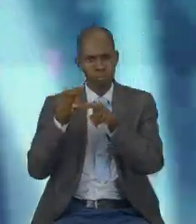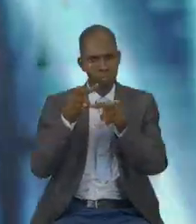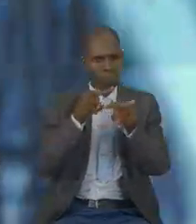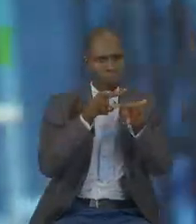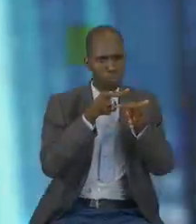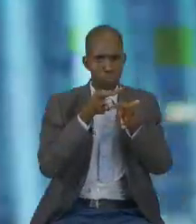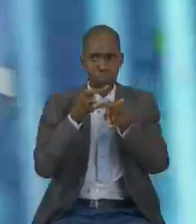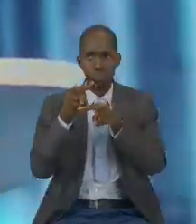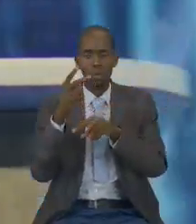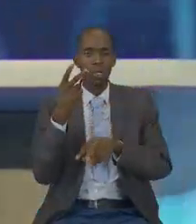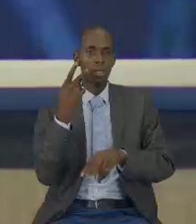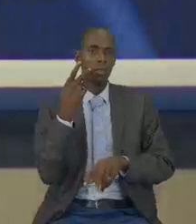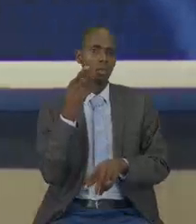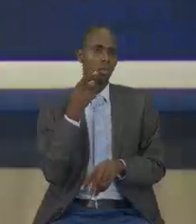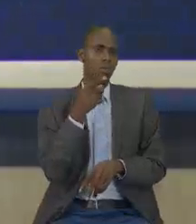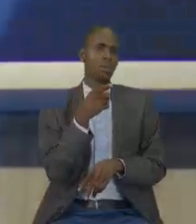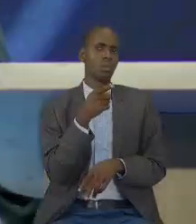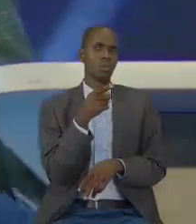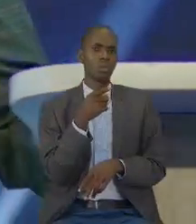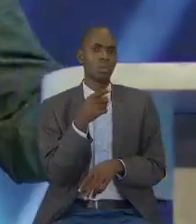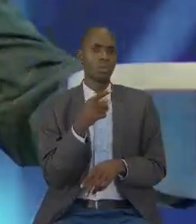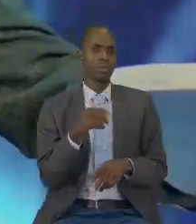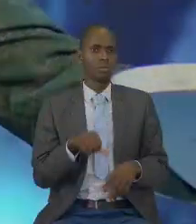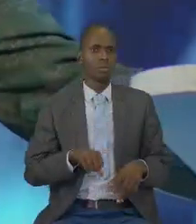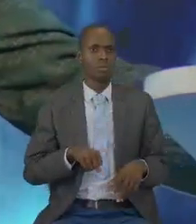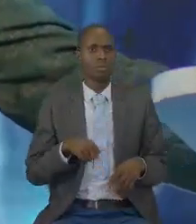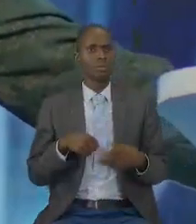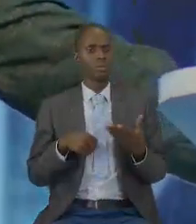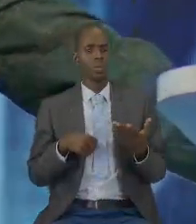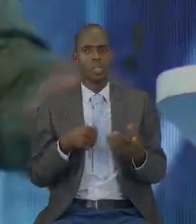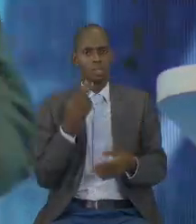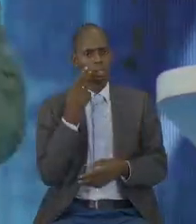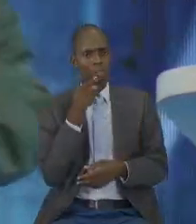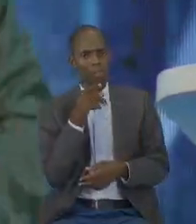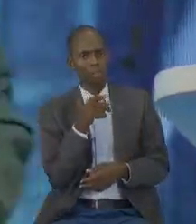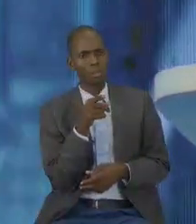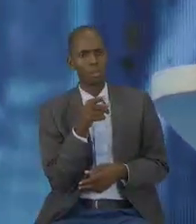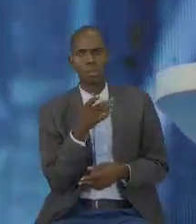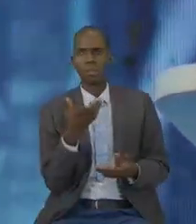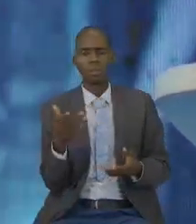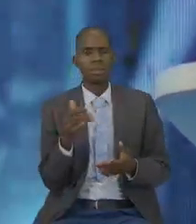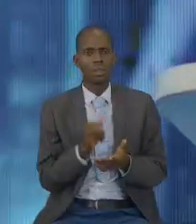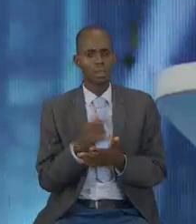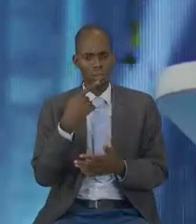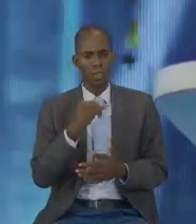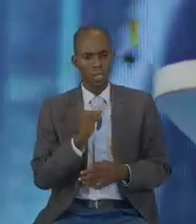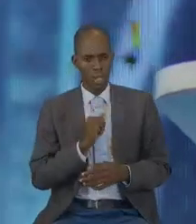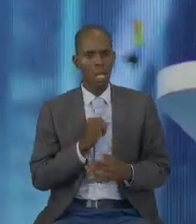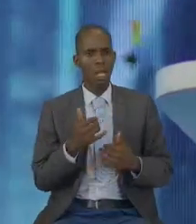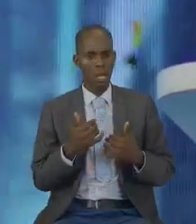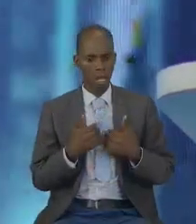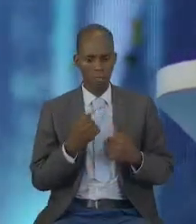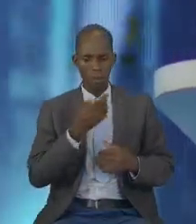saw this one full of himself, saw this one that said, I have the best